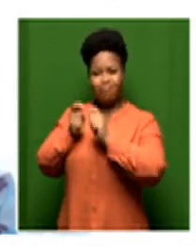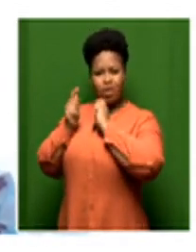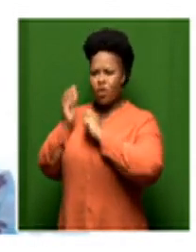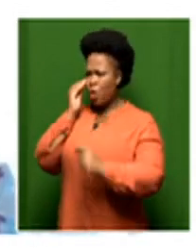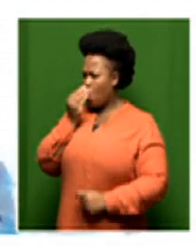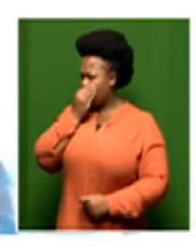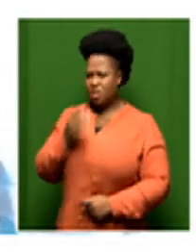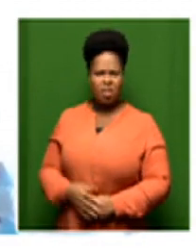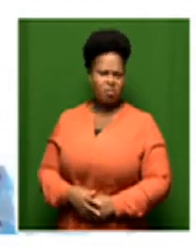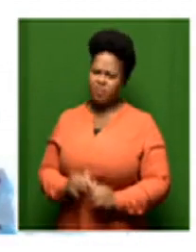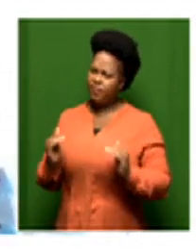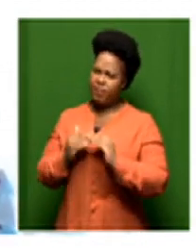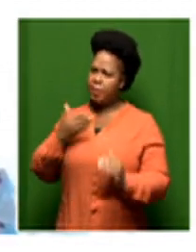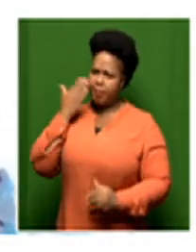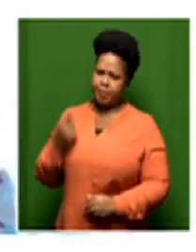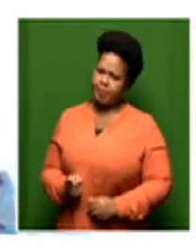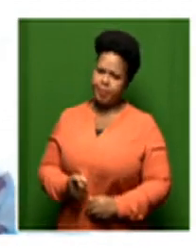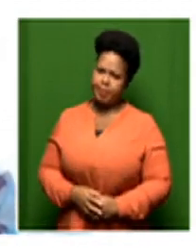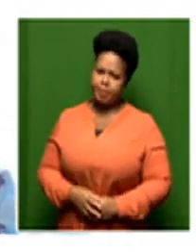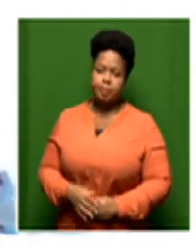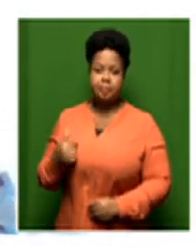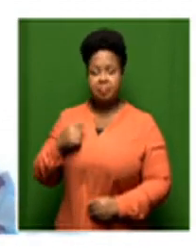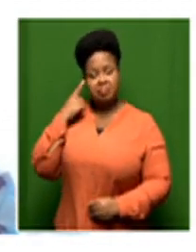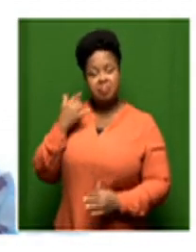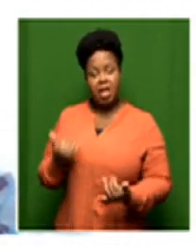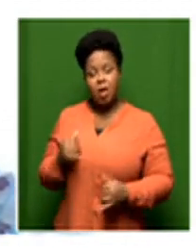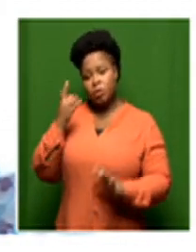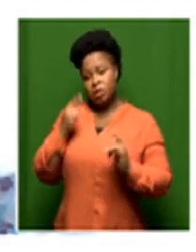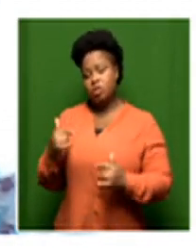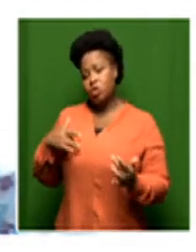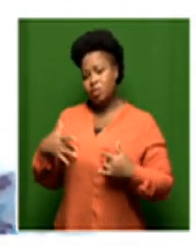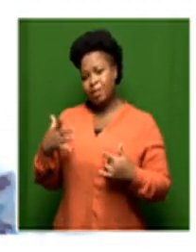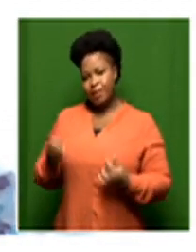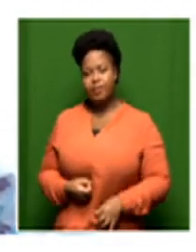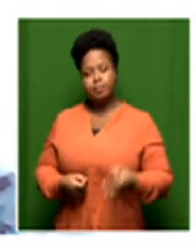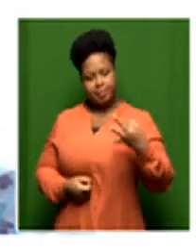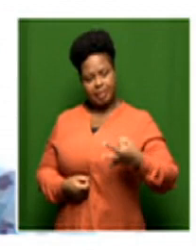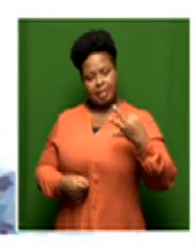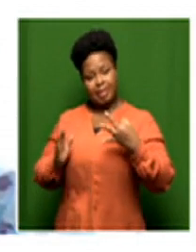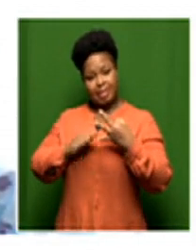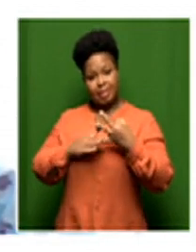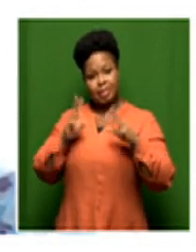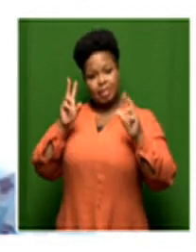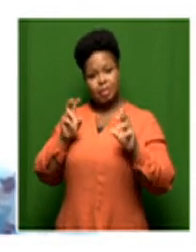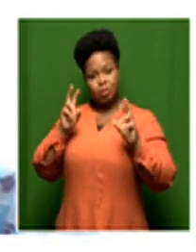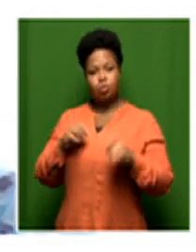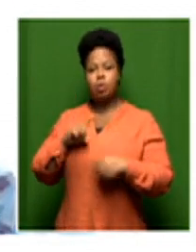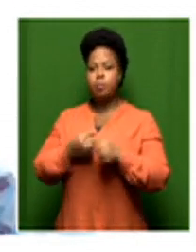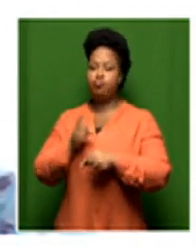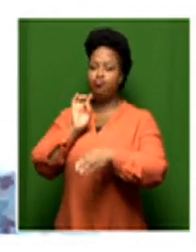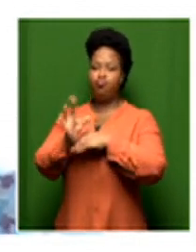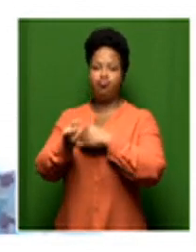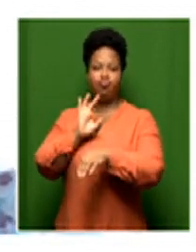Khoisan, it's injustice, and I think so. And therefore, the city are raising that. Okay. The third issue, the issue of past of